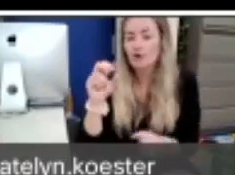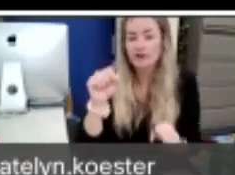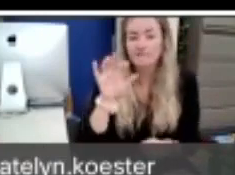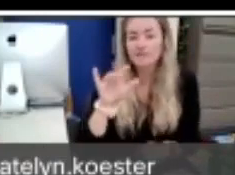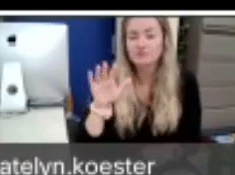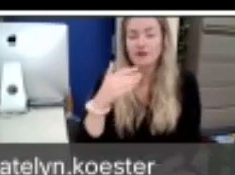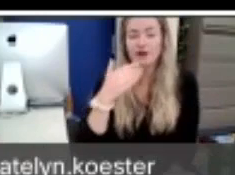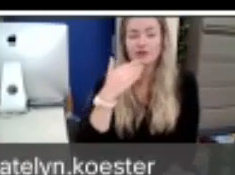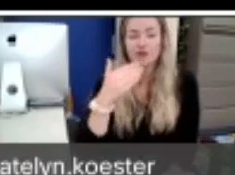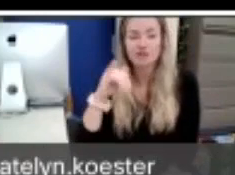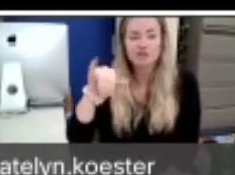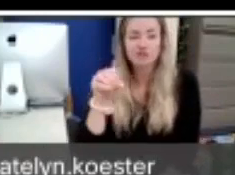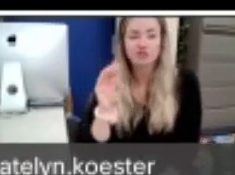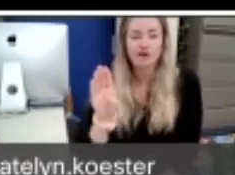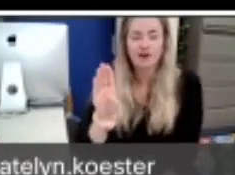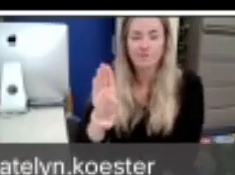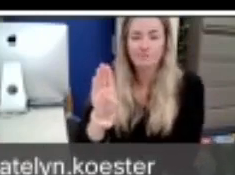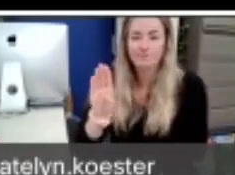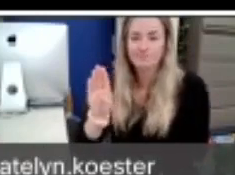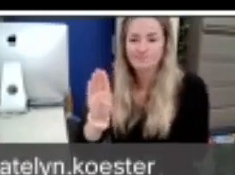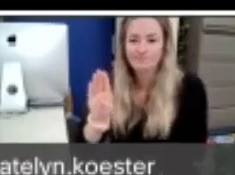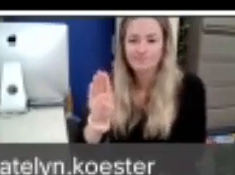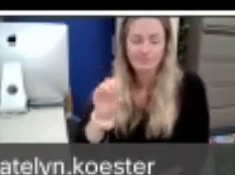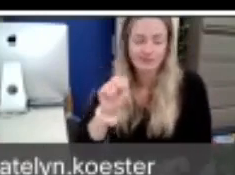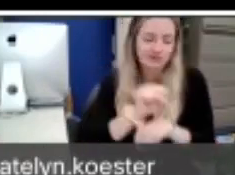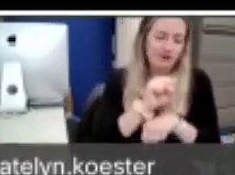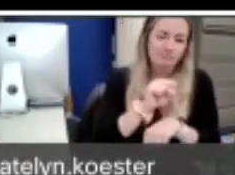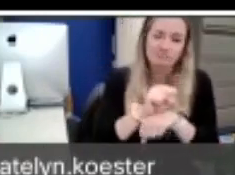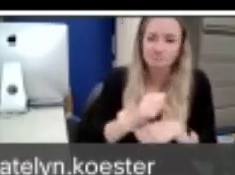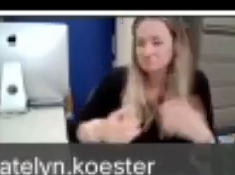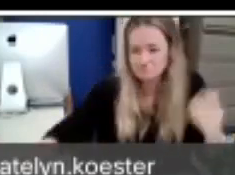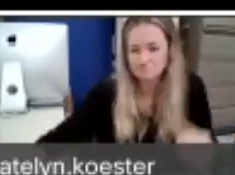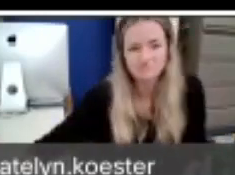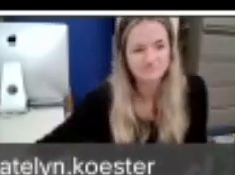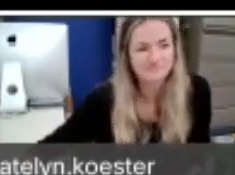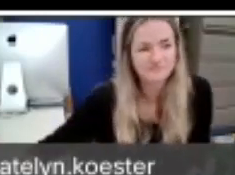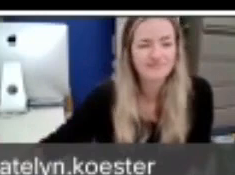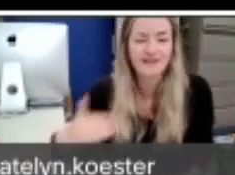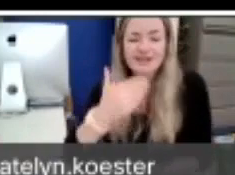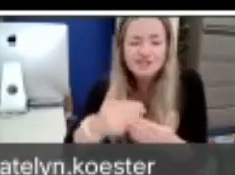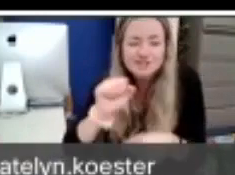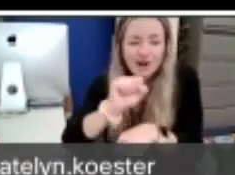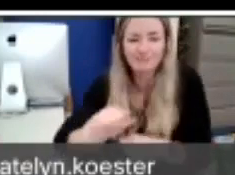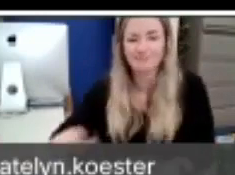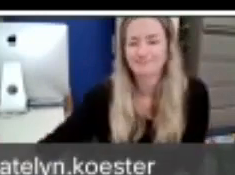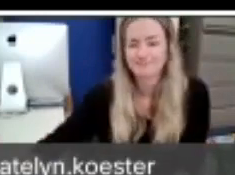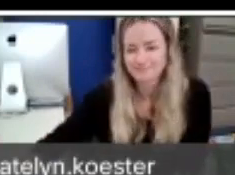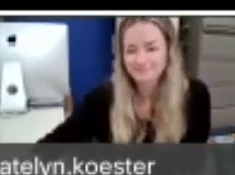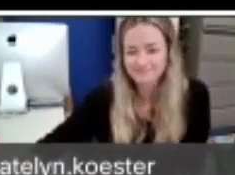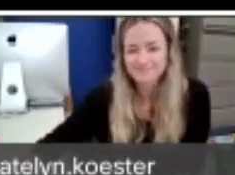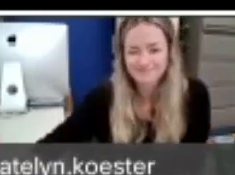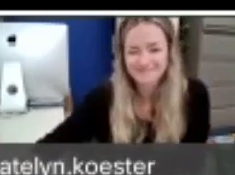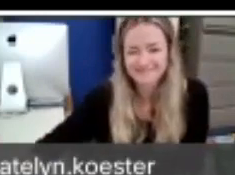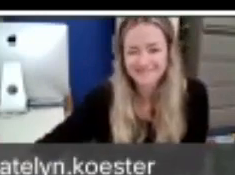Good job. Good job. Or you could fingerspell good job. Good job. Mm-hmm. But it's the same work or